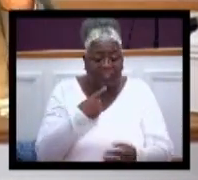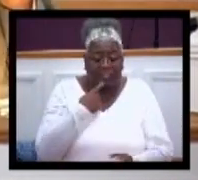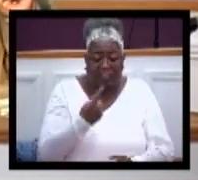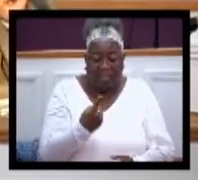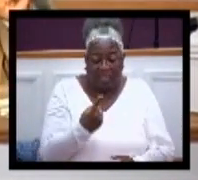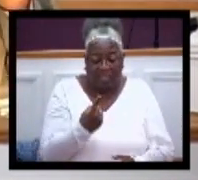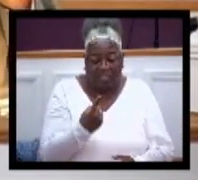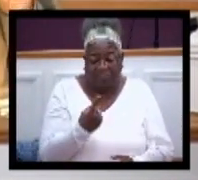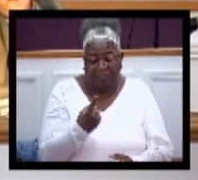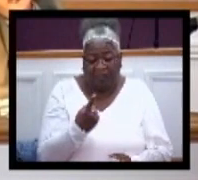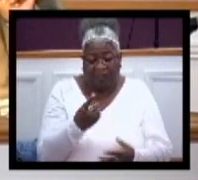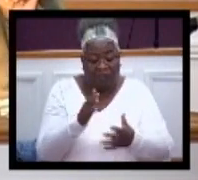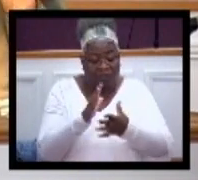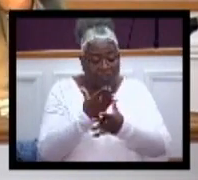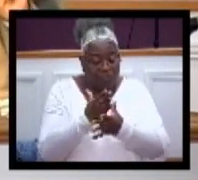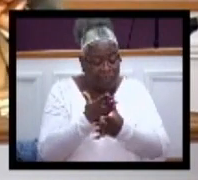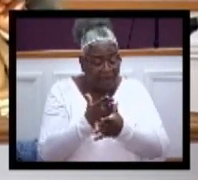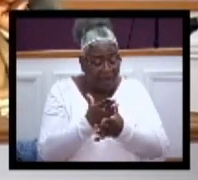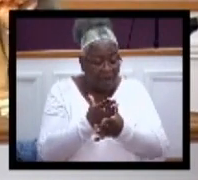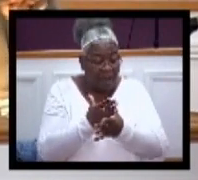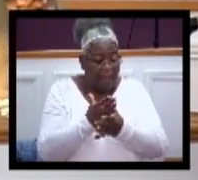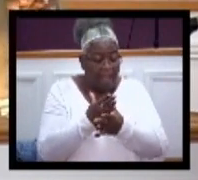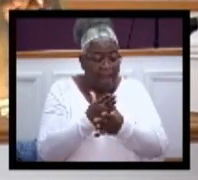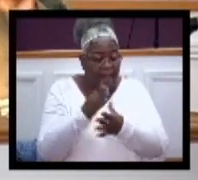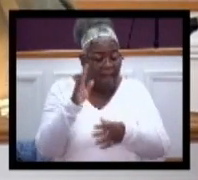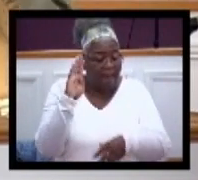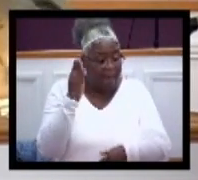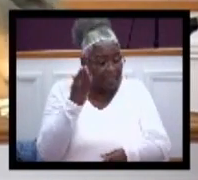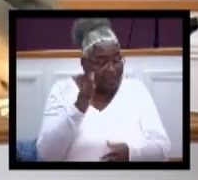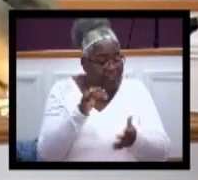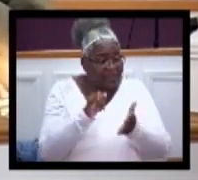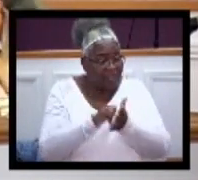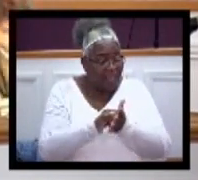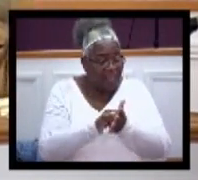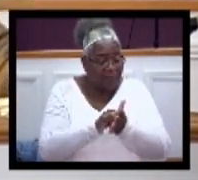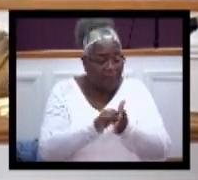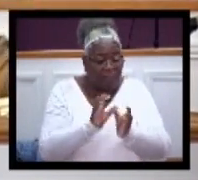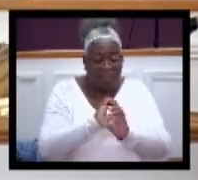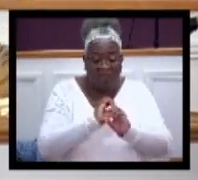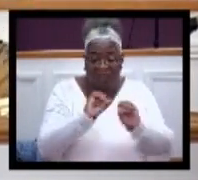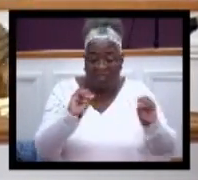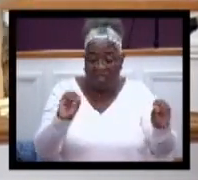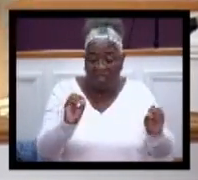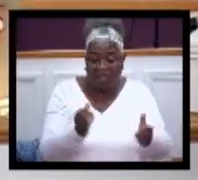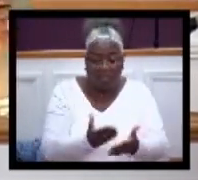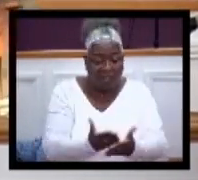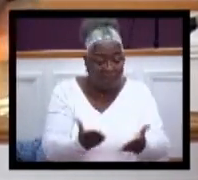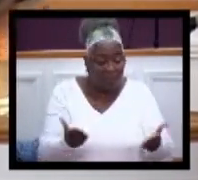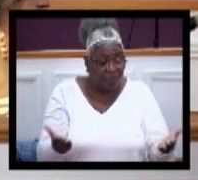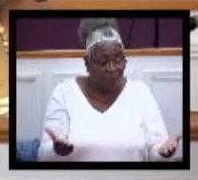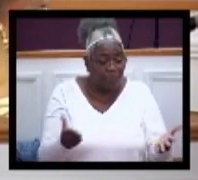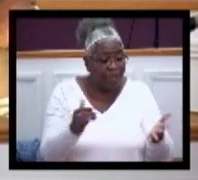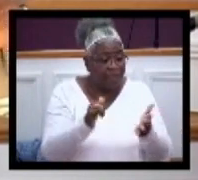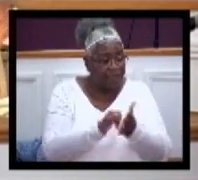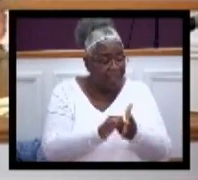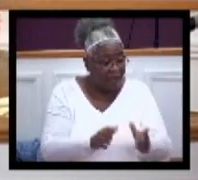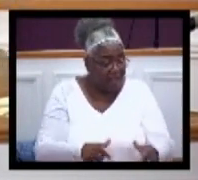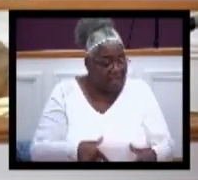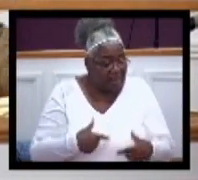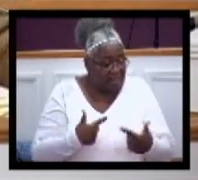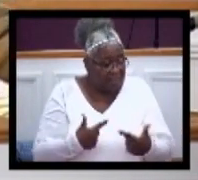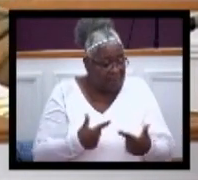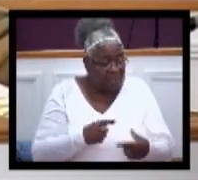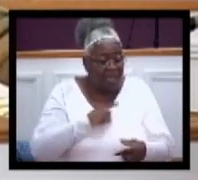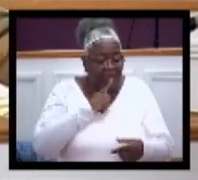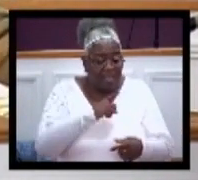to share a message with you that none of you that are living is